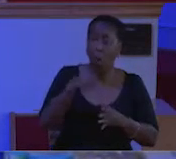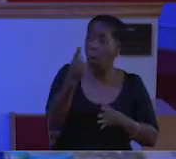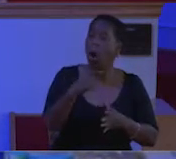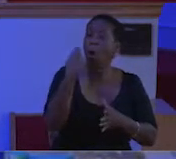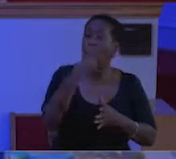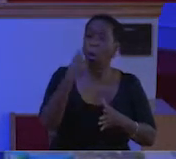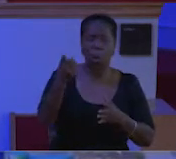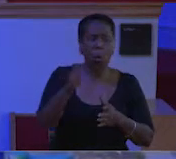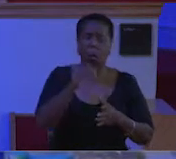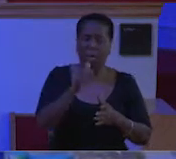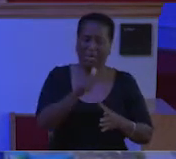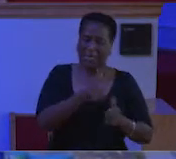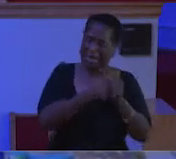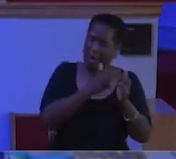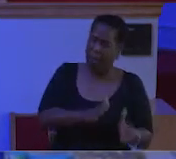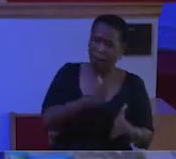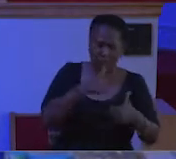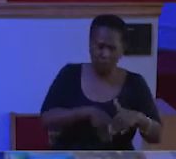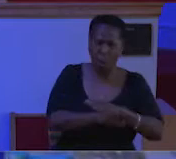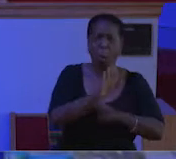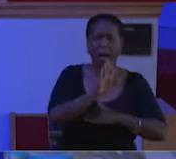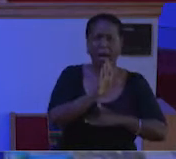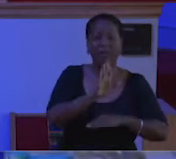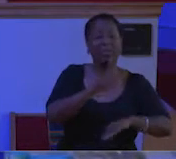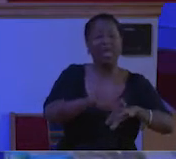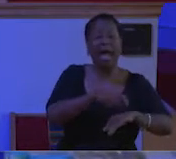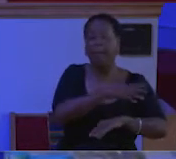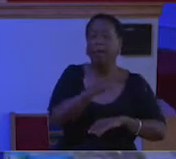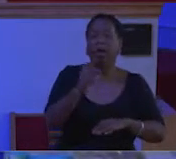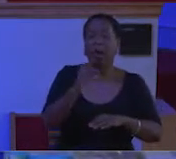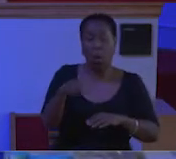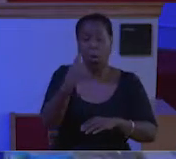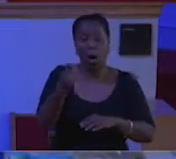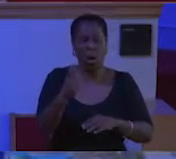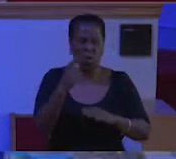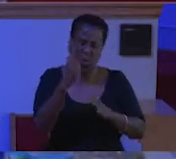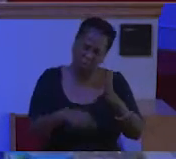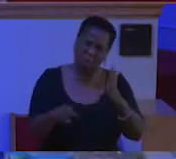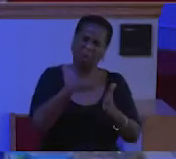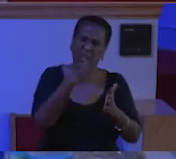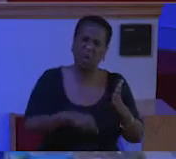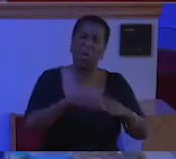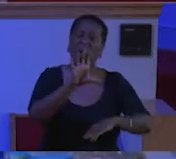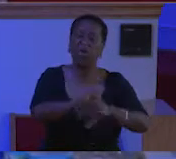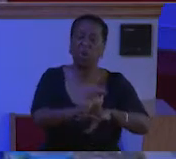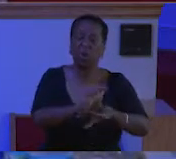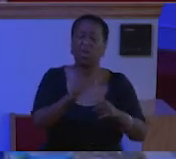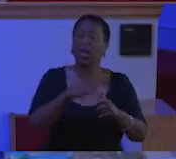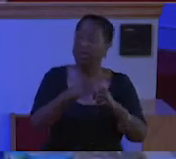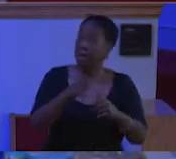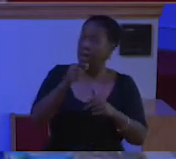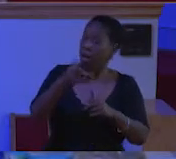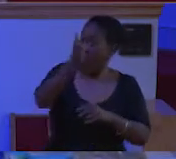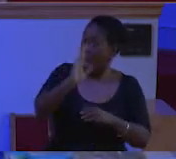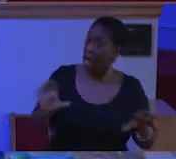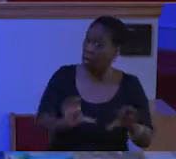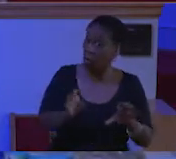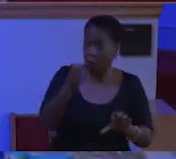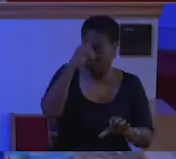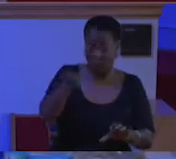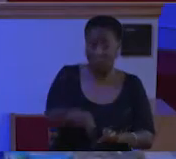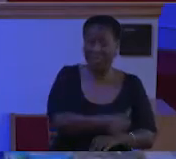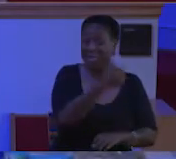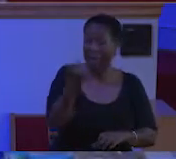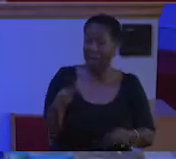who was an apostle born out of time, one who persecuted the church. If God would do it for